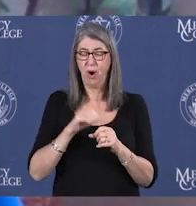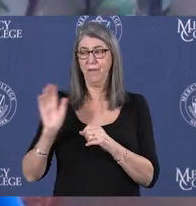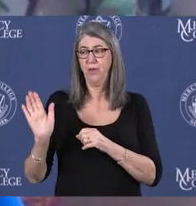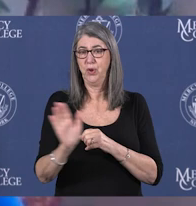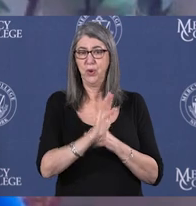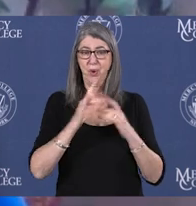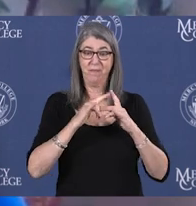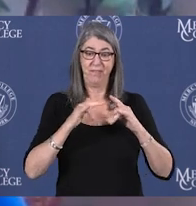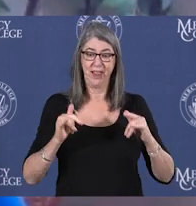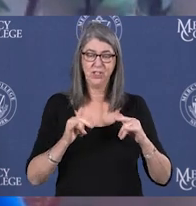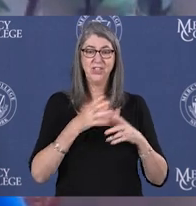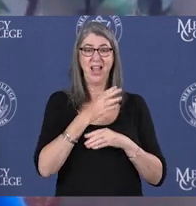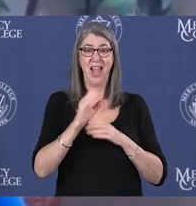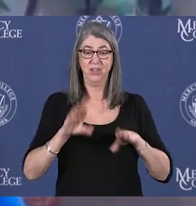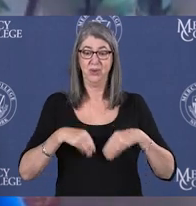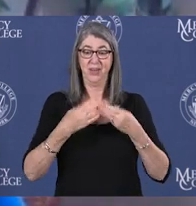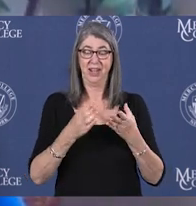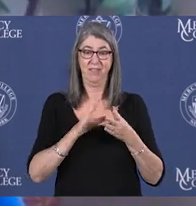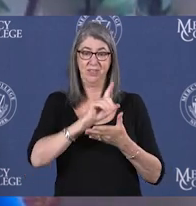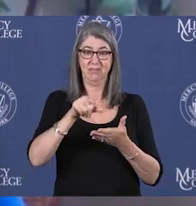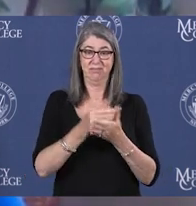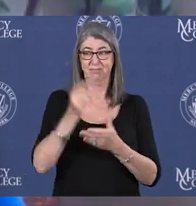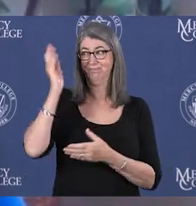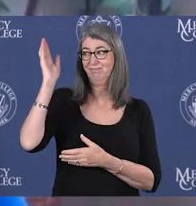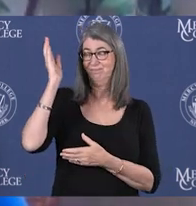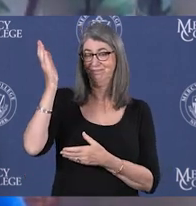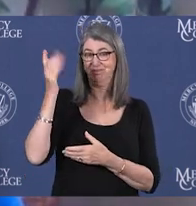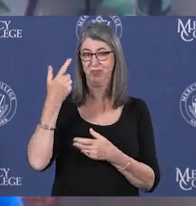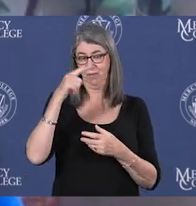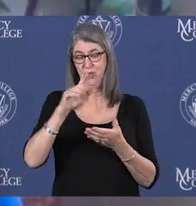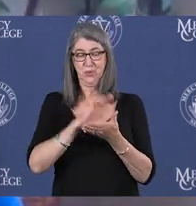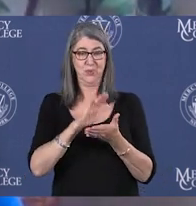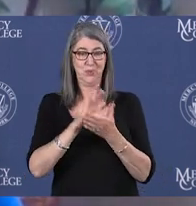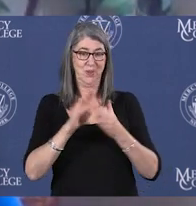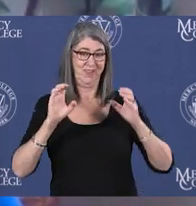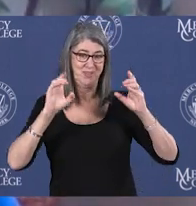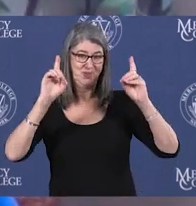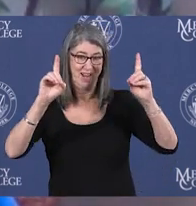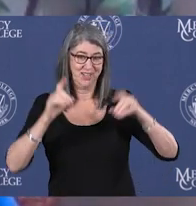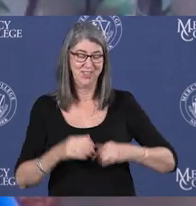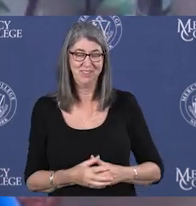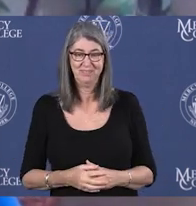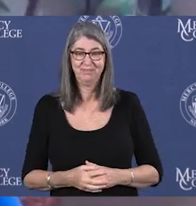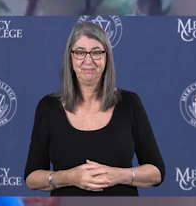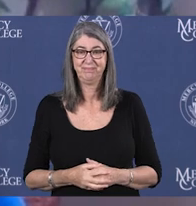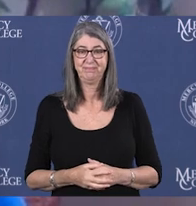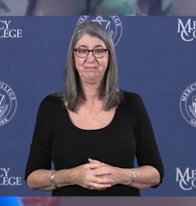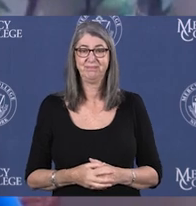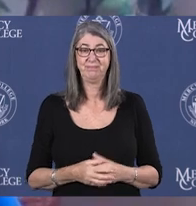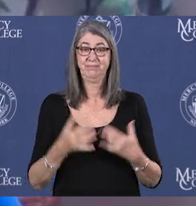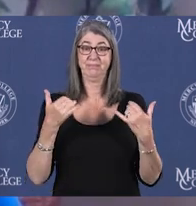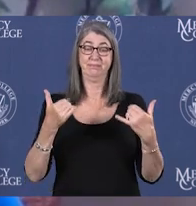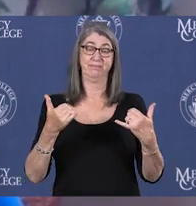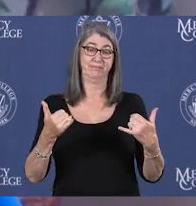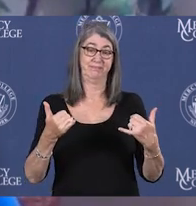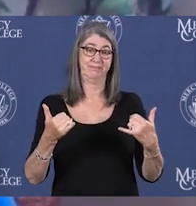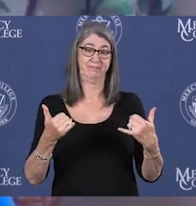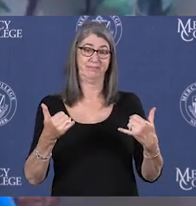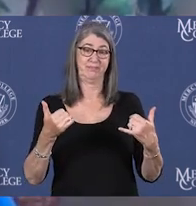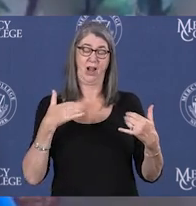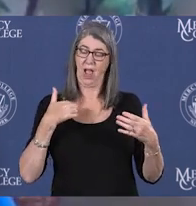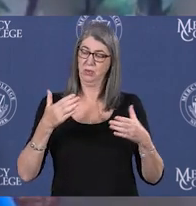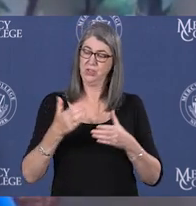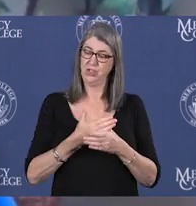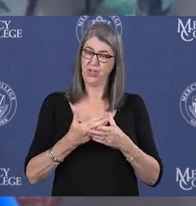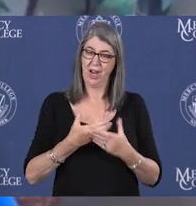your village and to give the commencement address for the School of Education. Today, I will